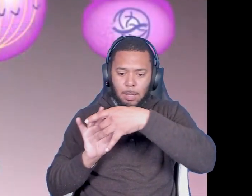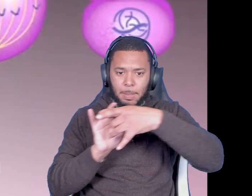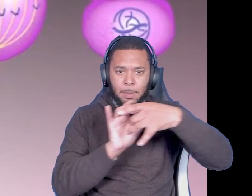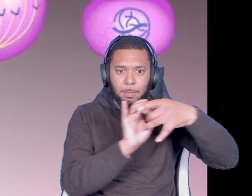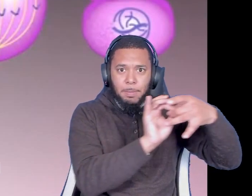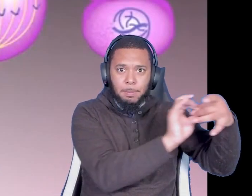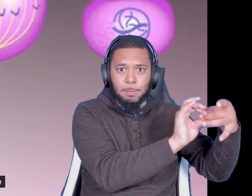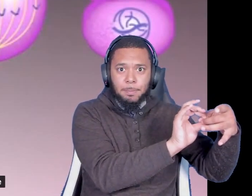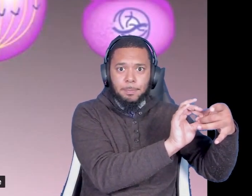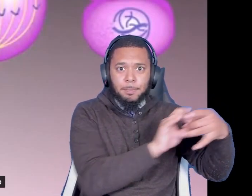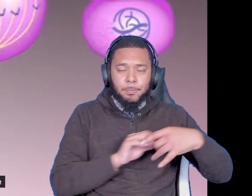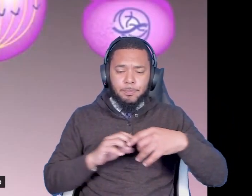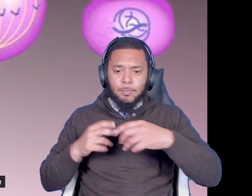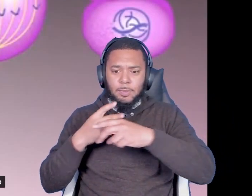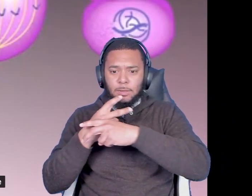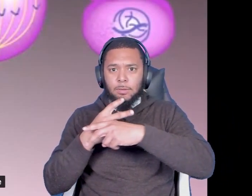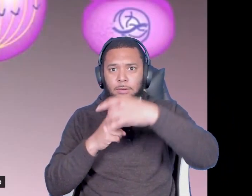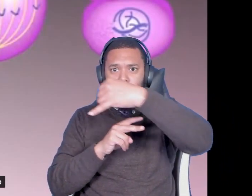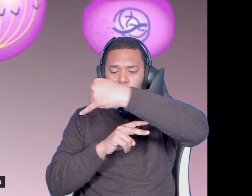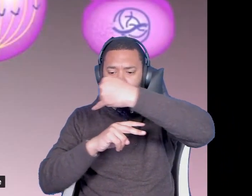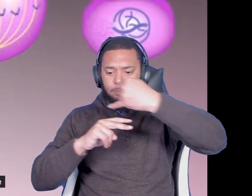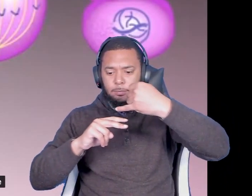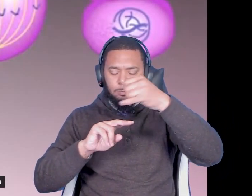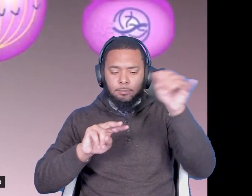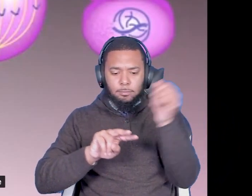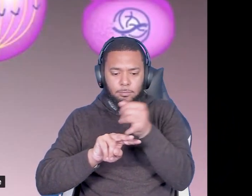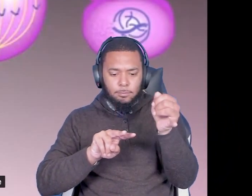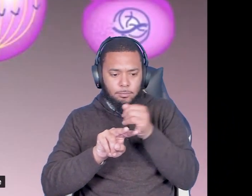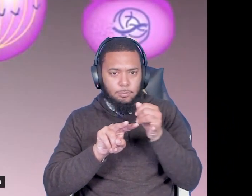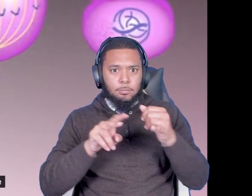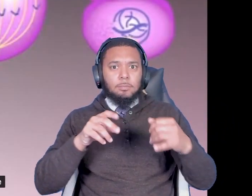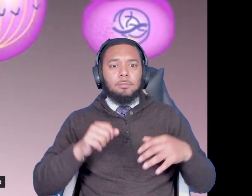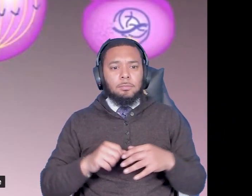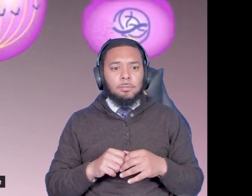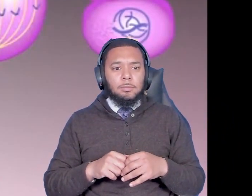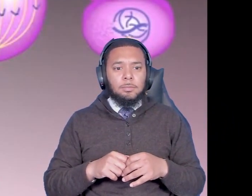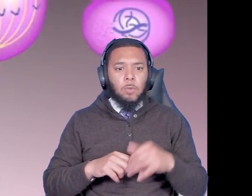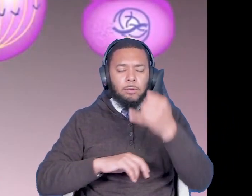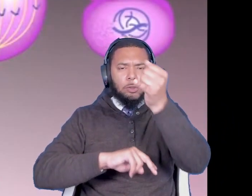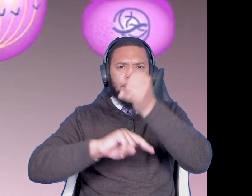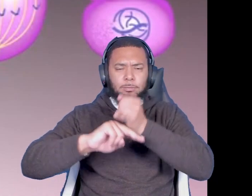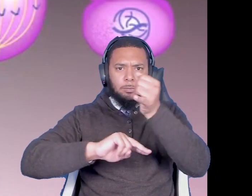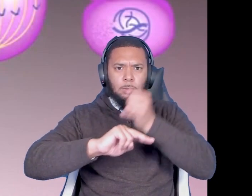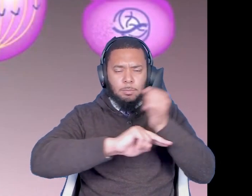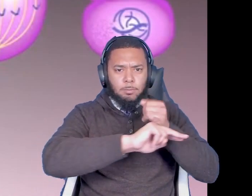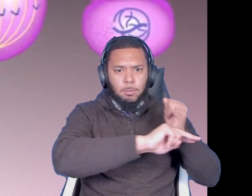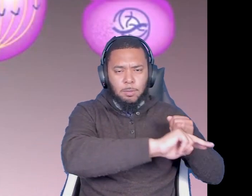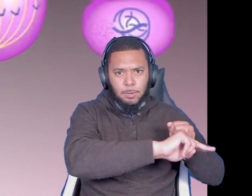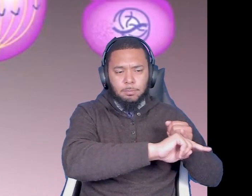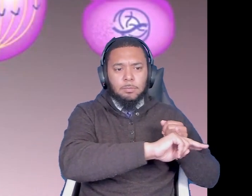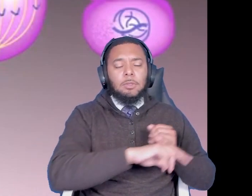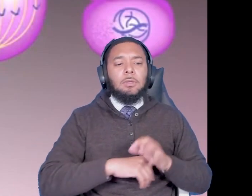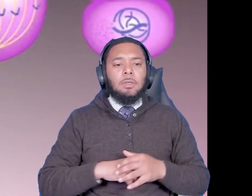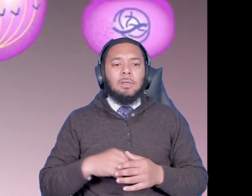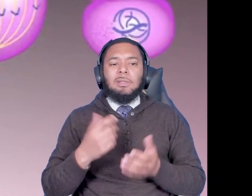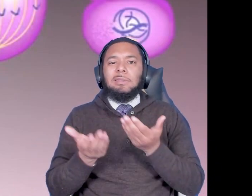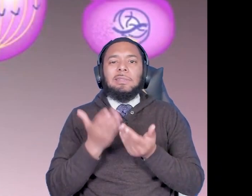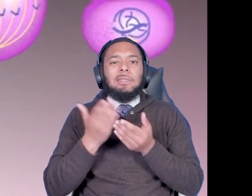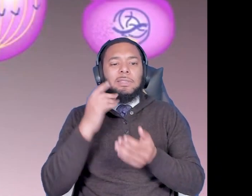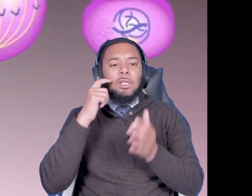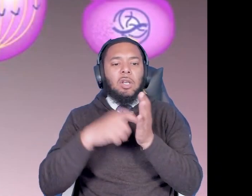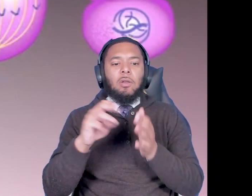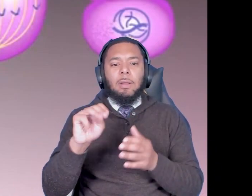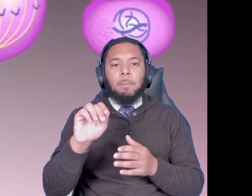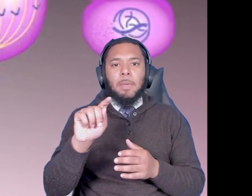middle. So like I said, when you look at a diagram, you can almost always spot metaphase because you're going to have that distinct line of